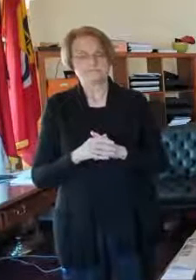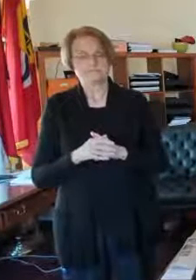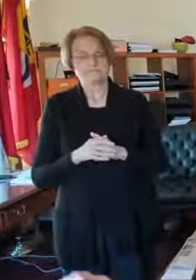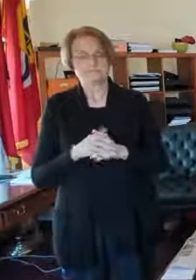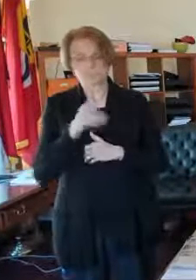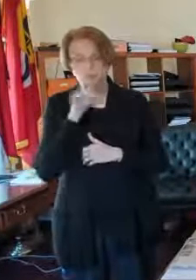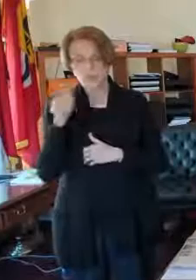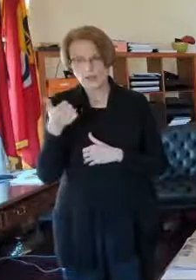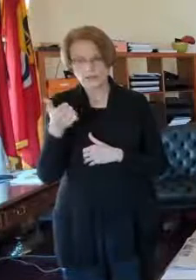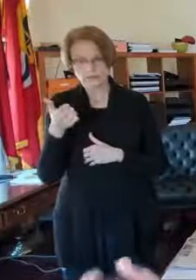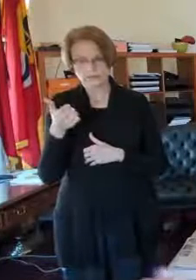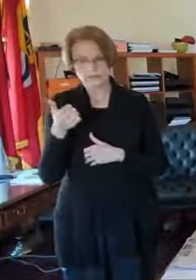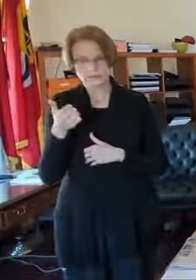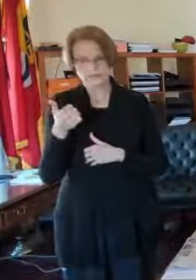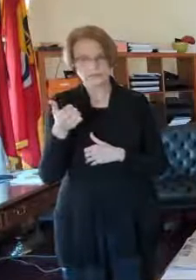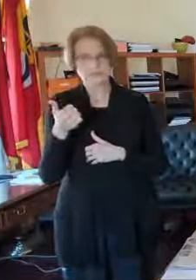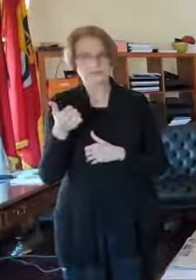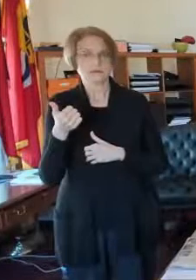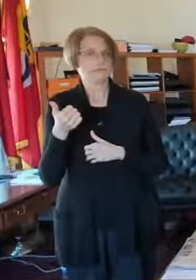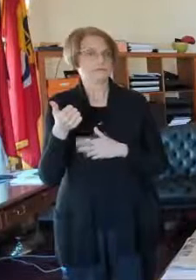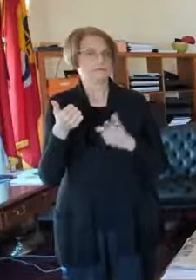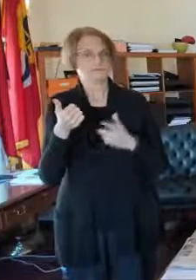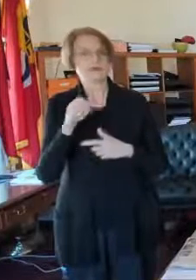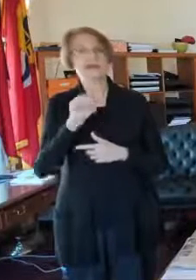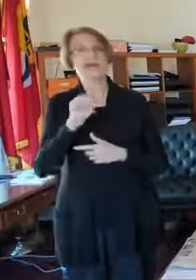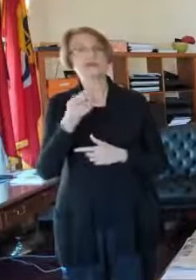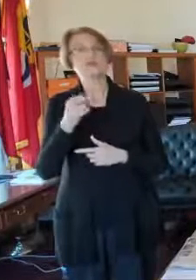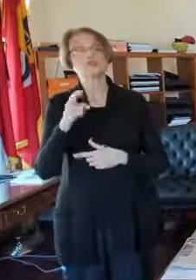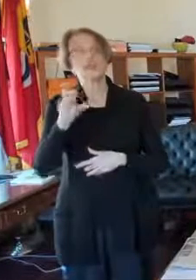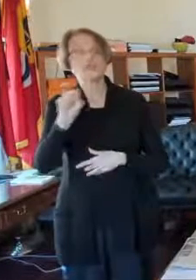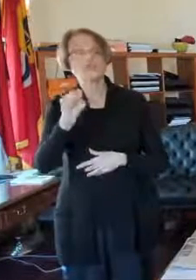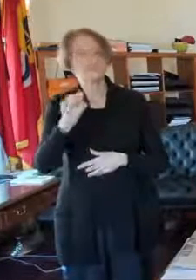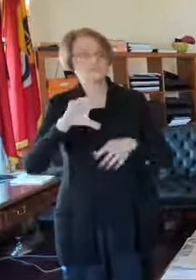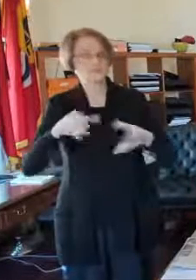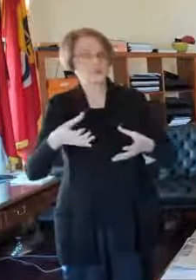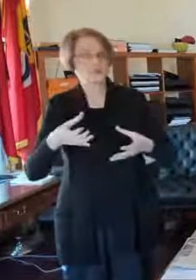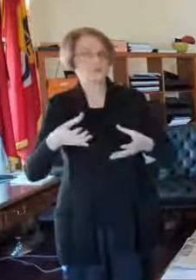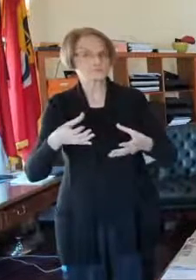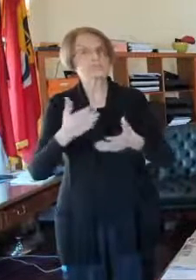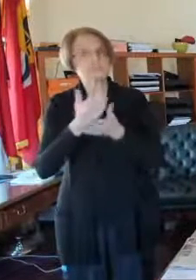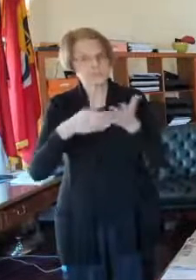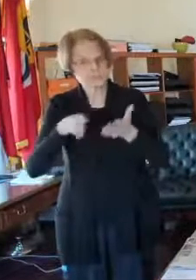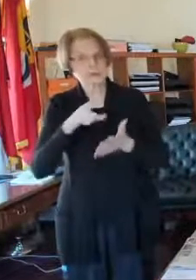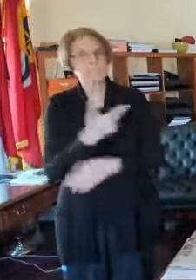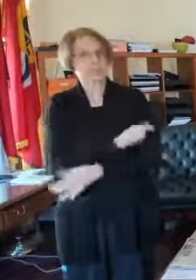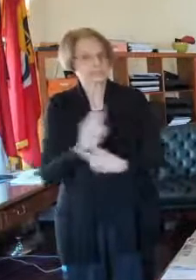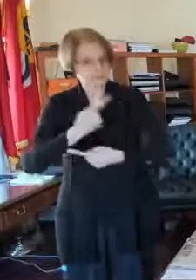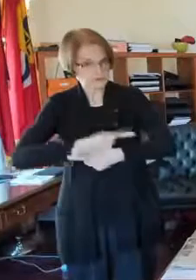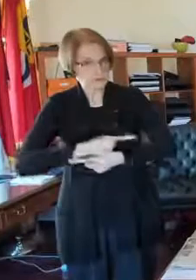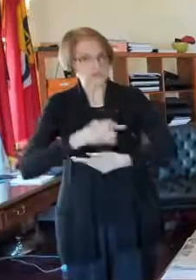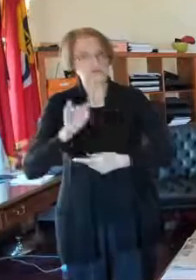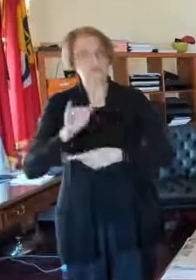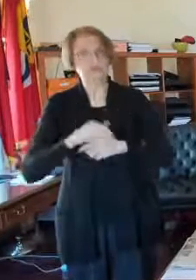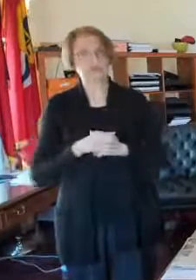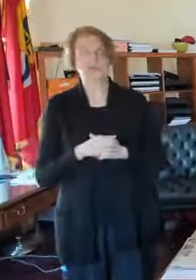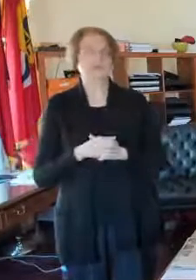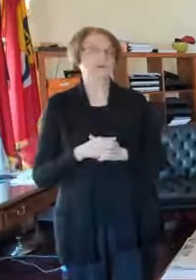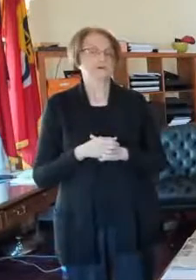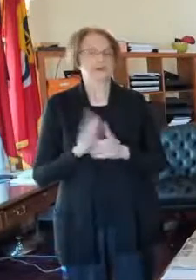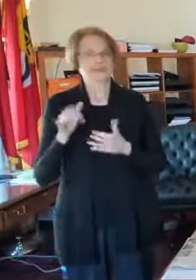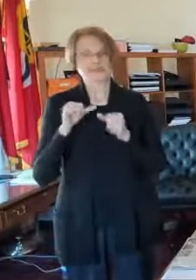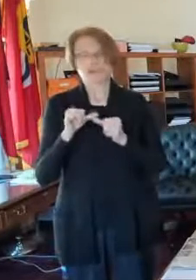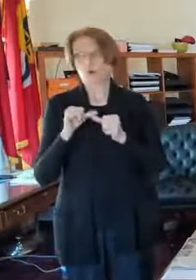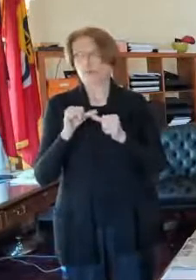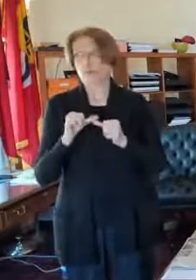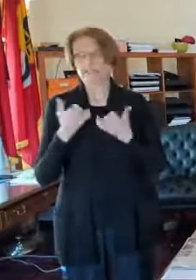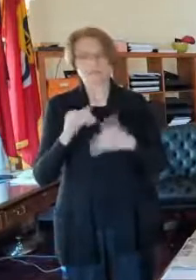Who else? I think people who, sheriffs, some sheriffs got vaccinated today. That's still going on probably